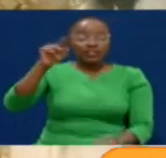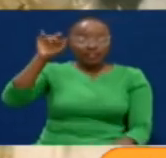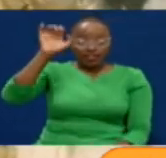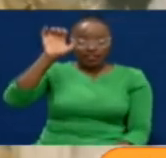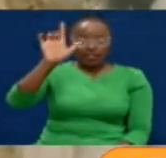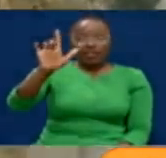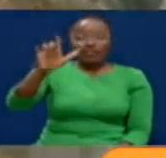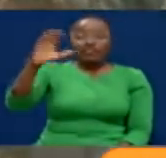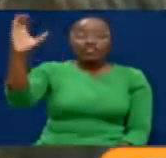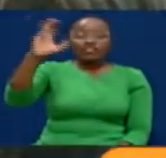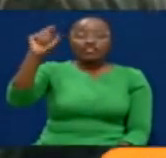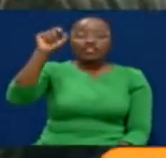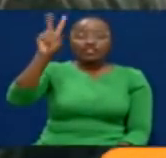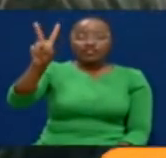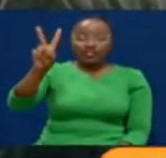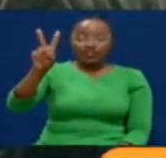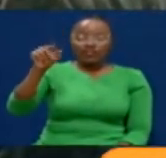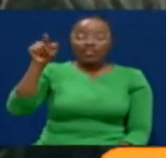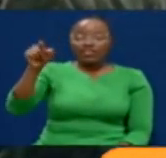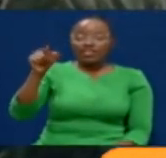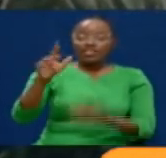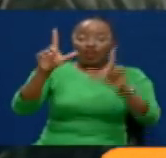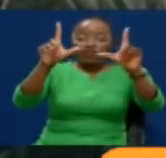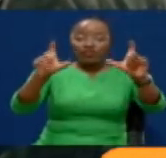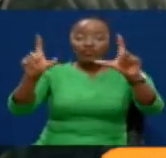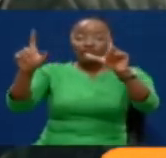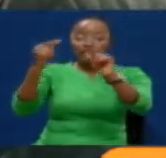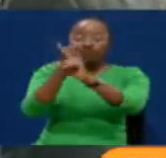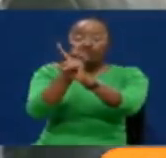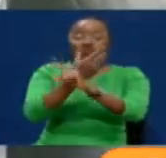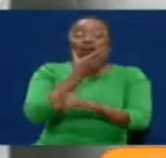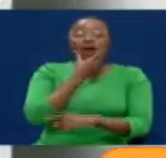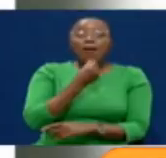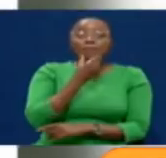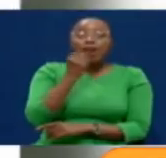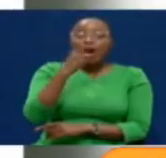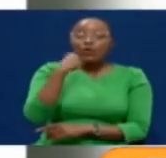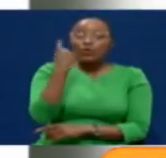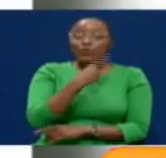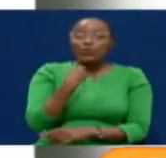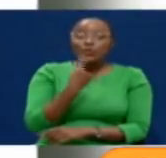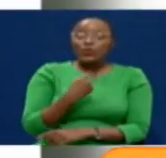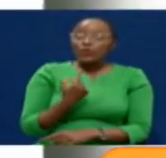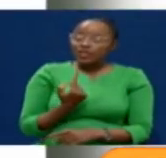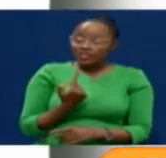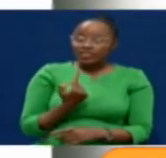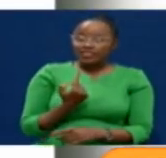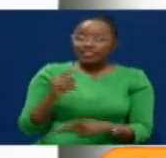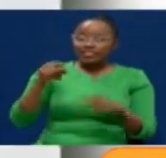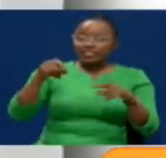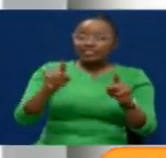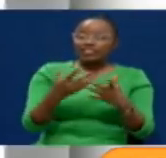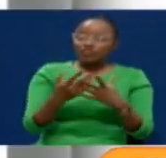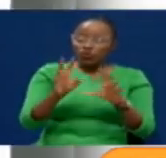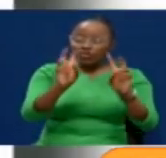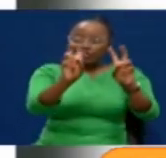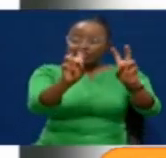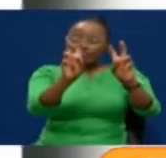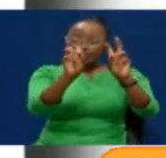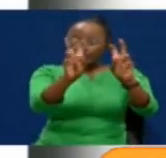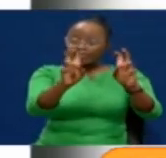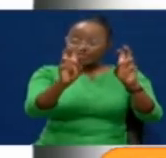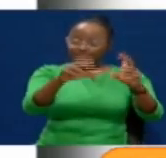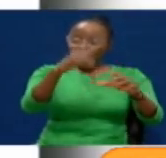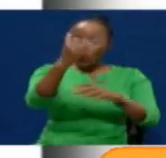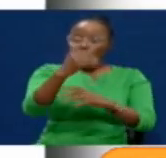Okay, live here in Citizen Television, those are the pictures of a man who graced our scenes, our